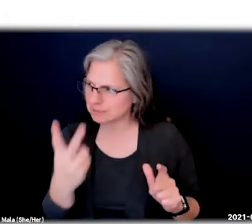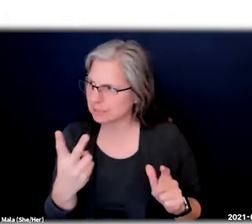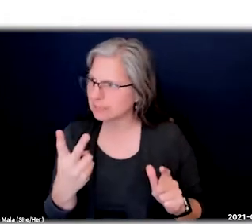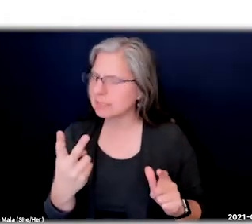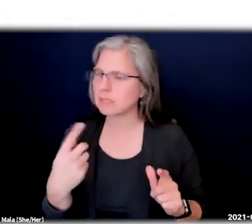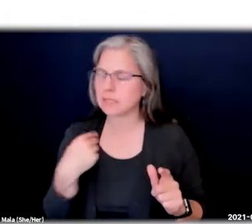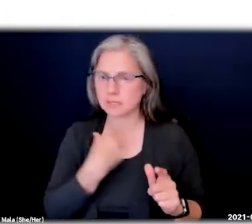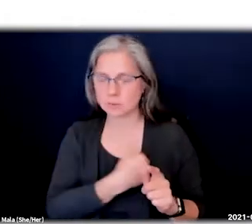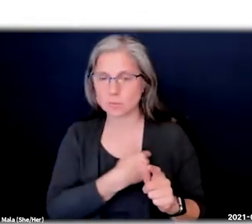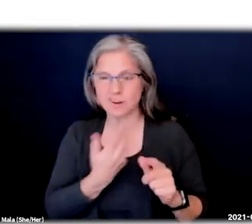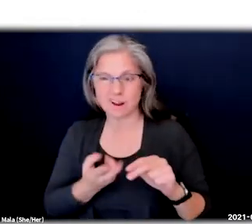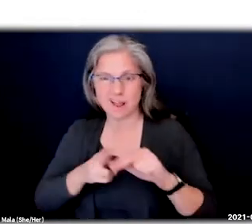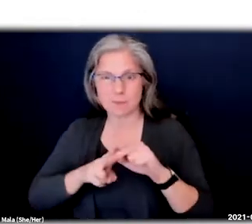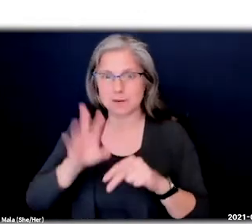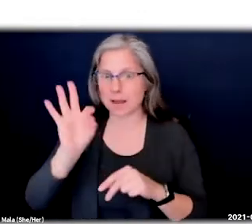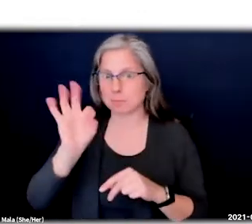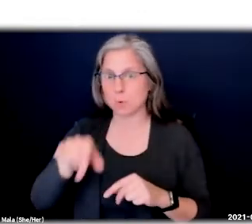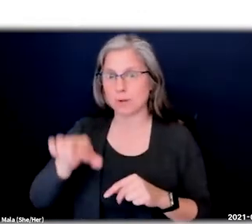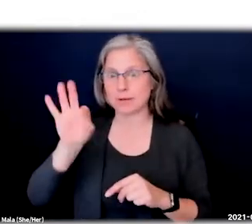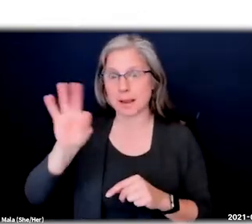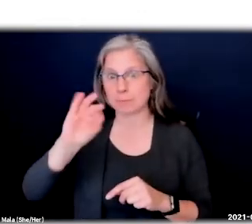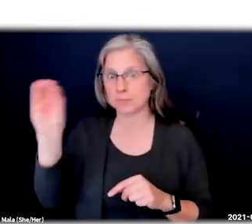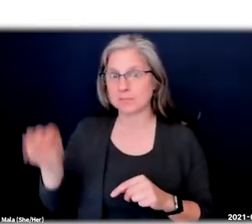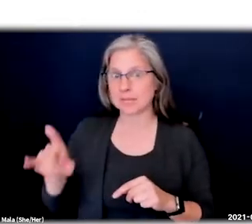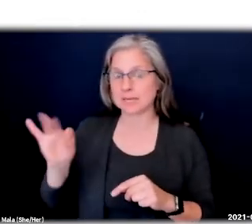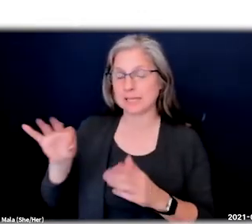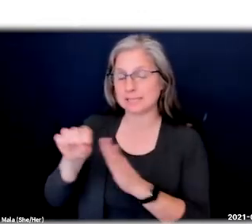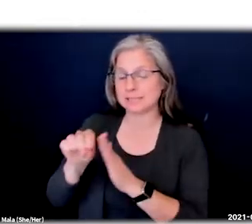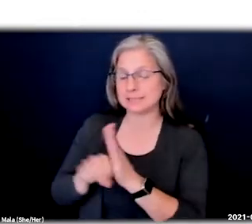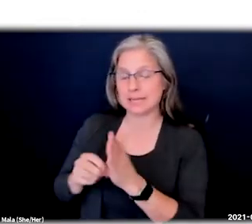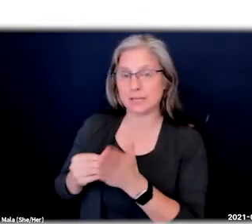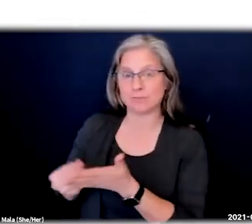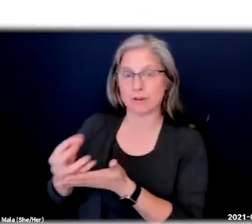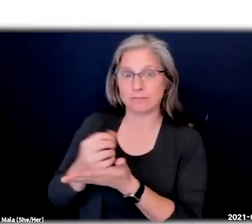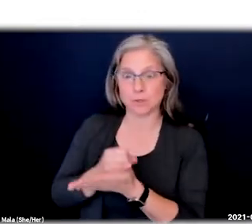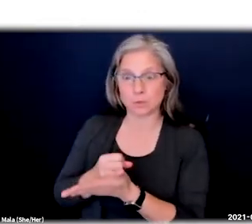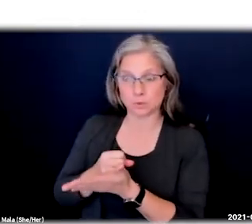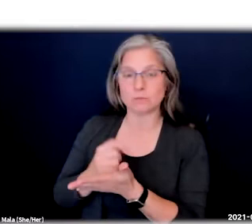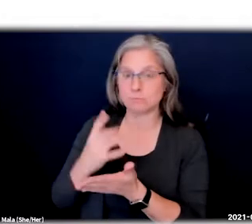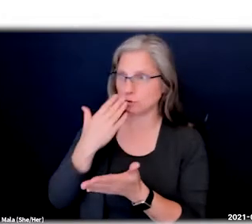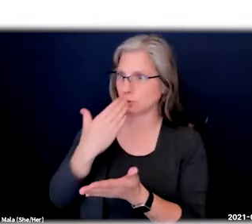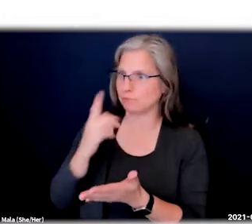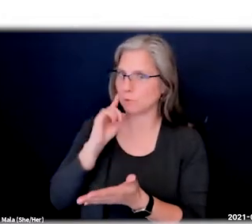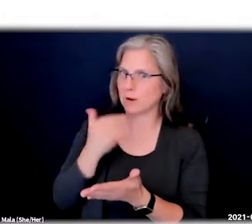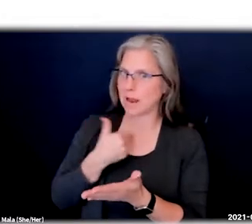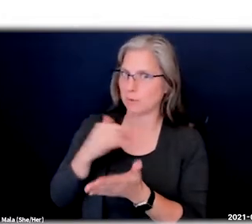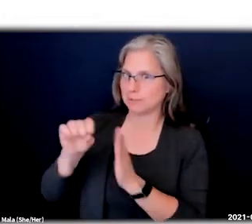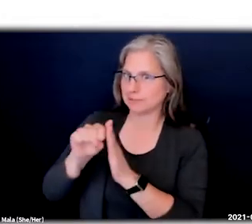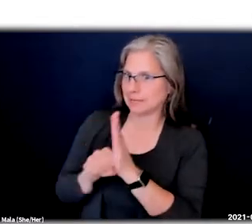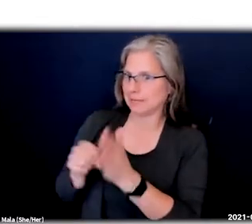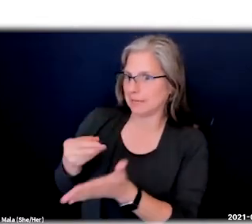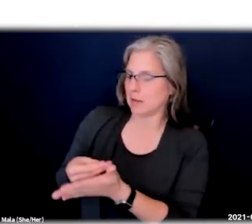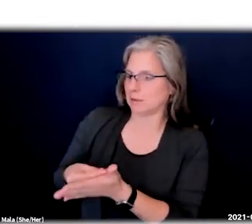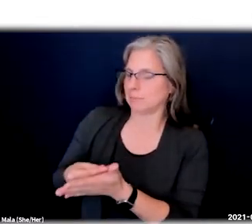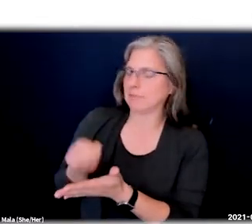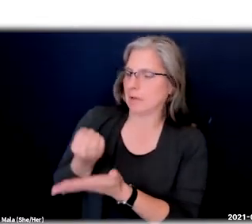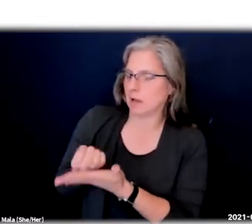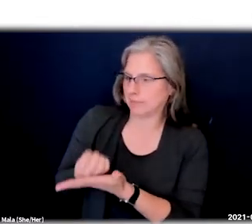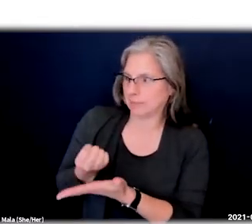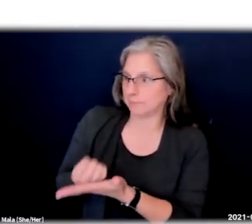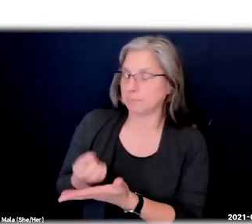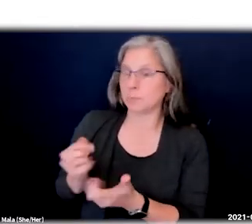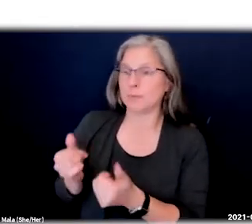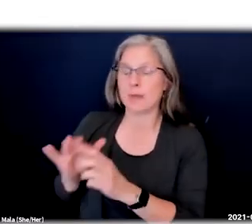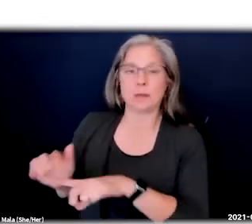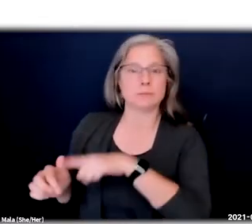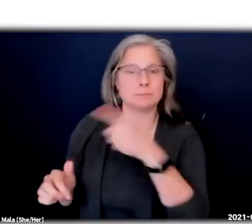we're up 9.9% in the state revenue. This is good for our state economy. So with that, we'll turn